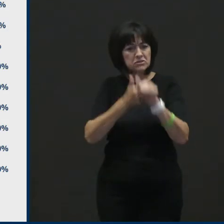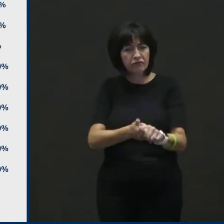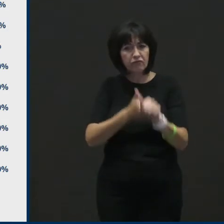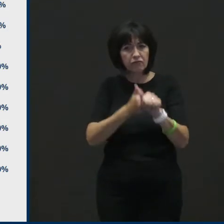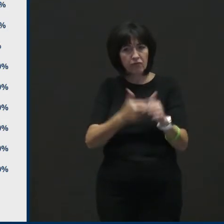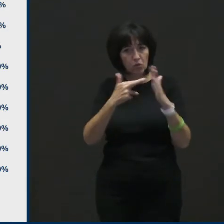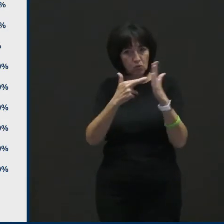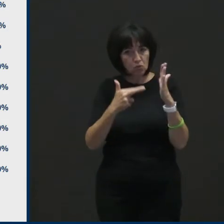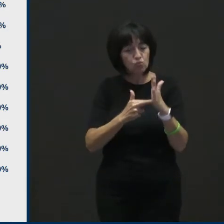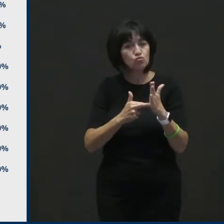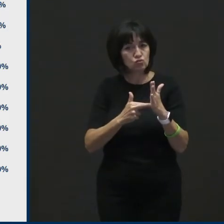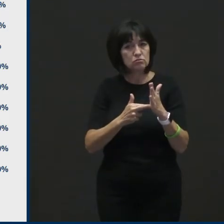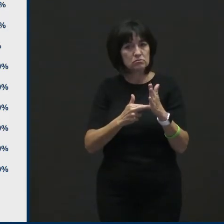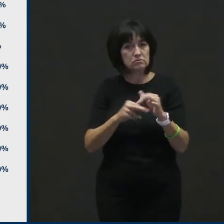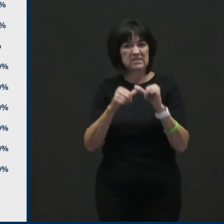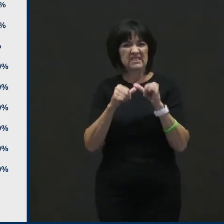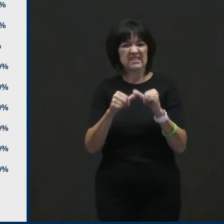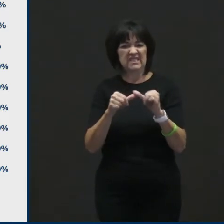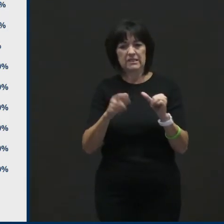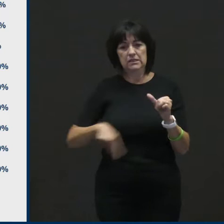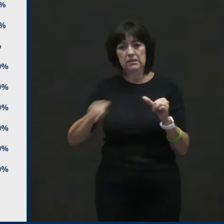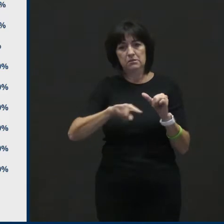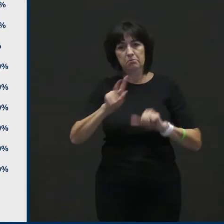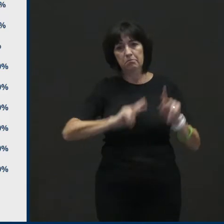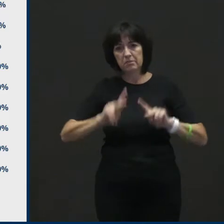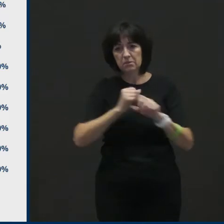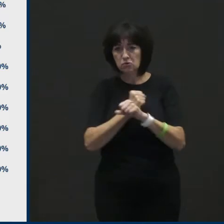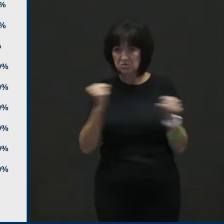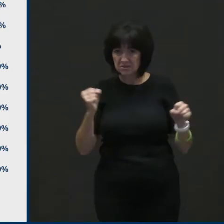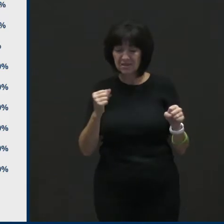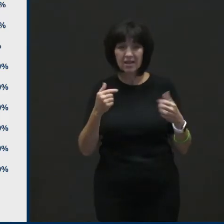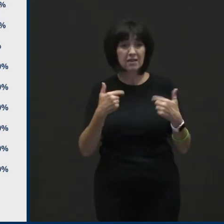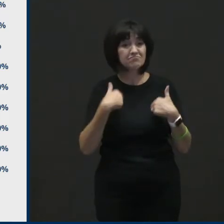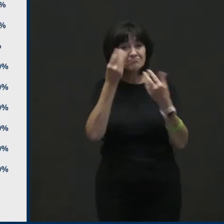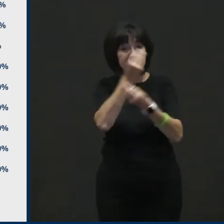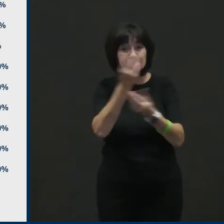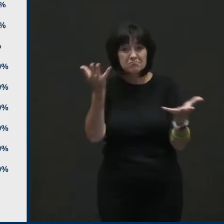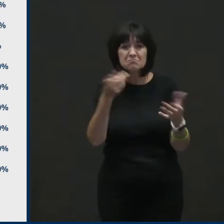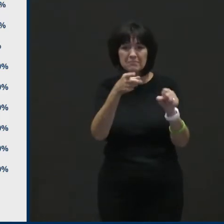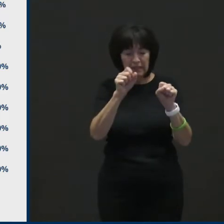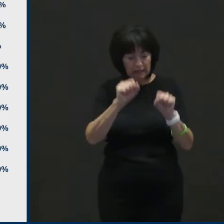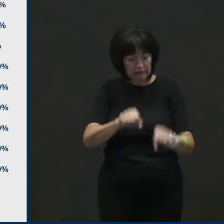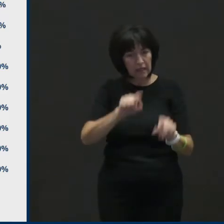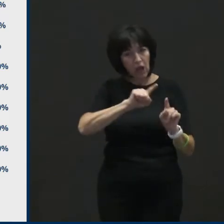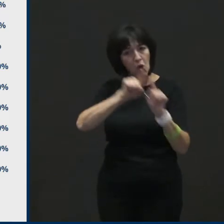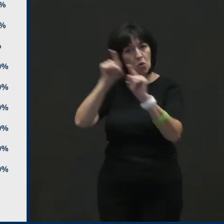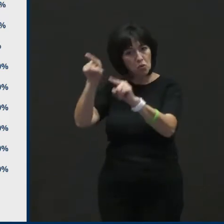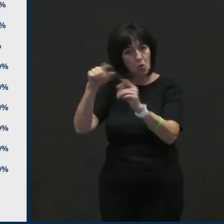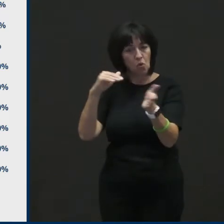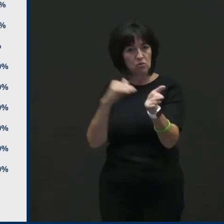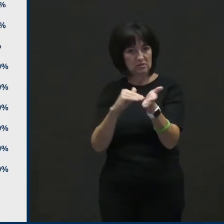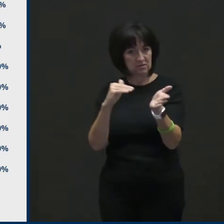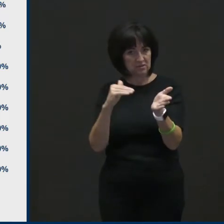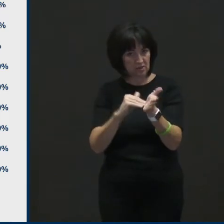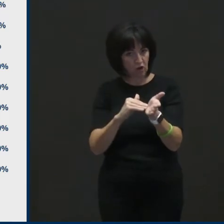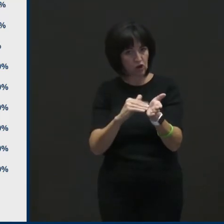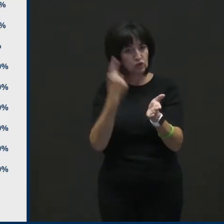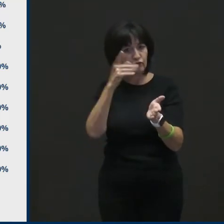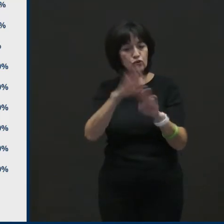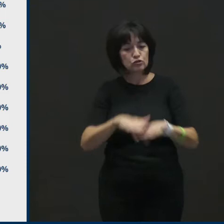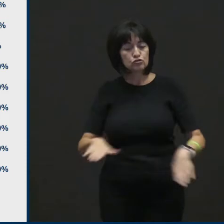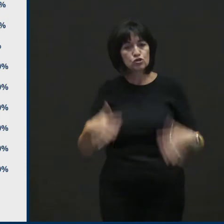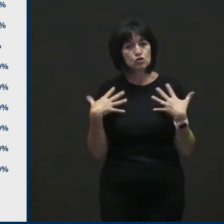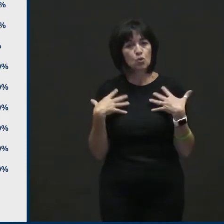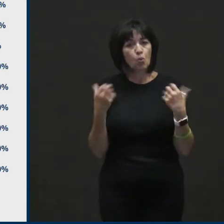setting. So it is safe to go back and get your well child visits for your kids. It is safe for them to get their